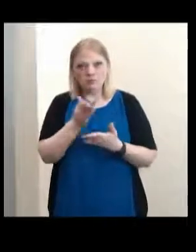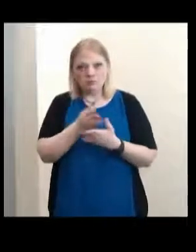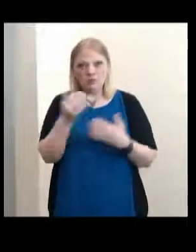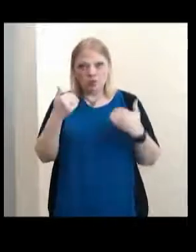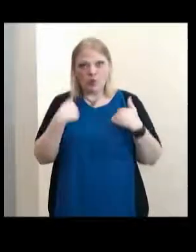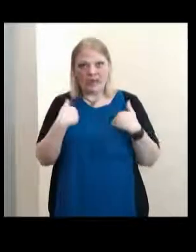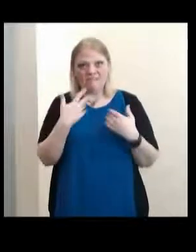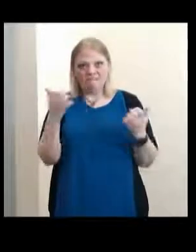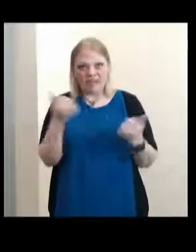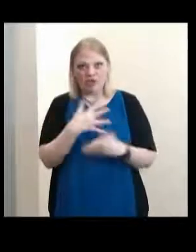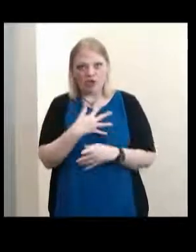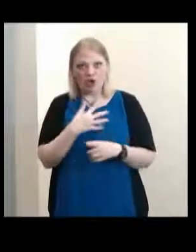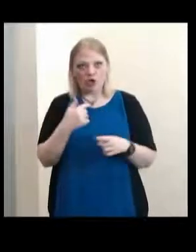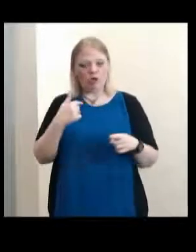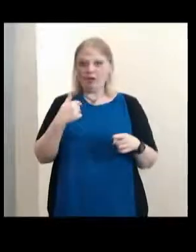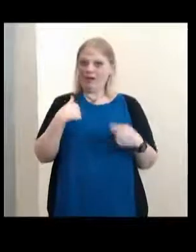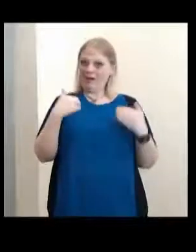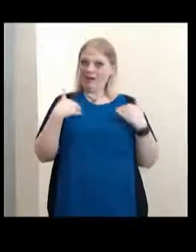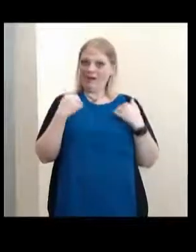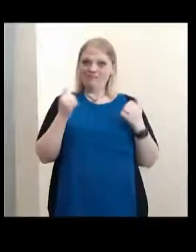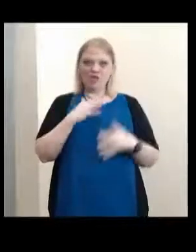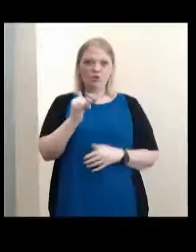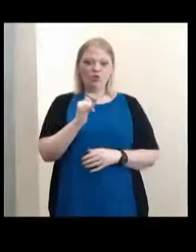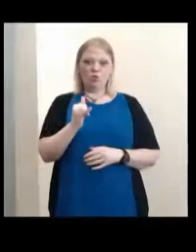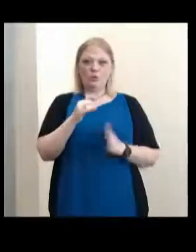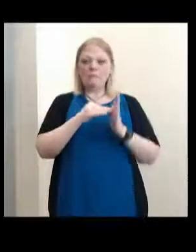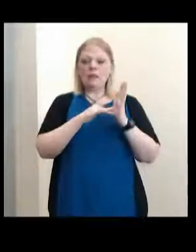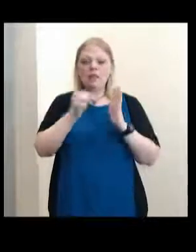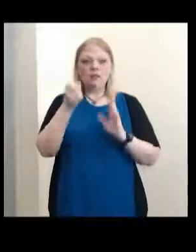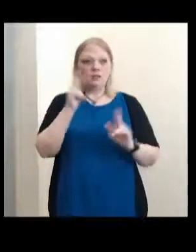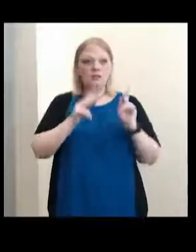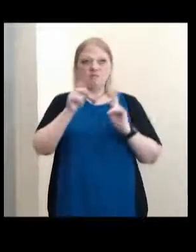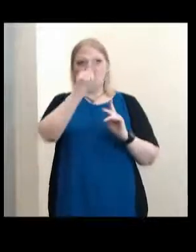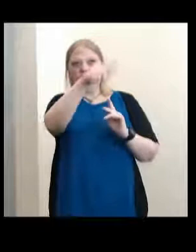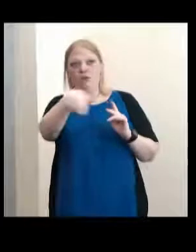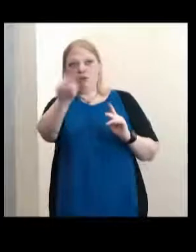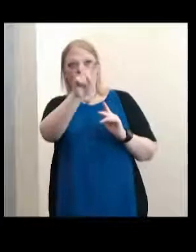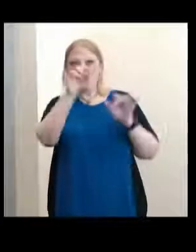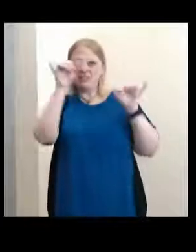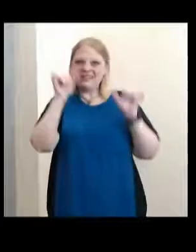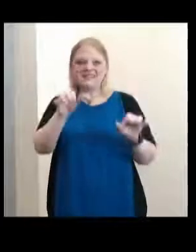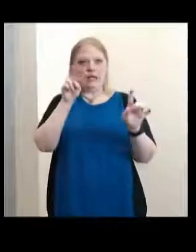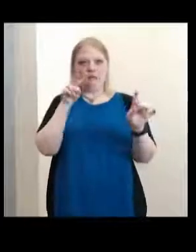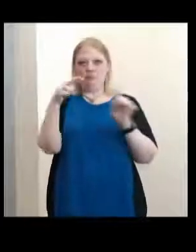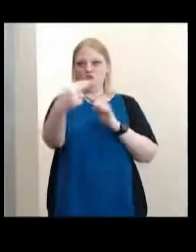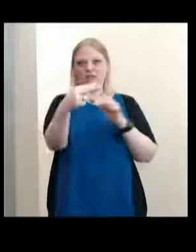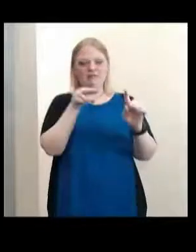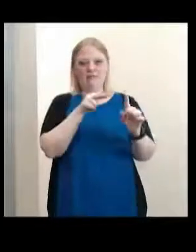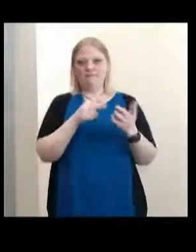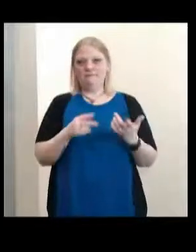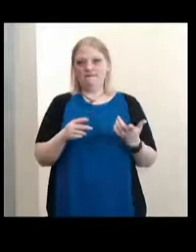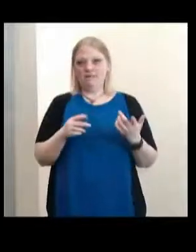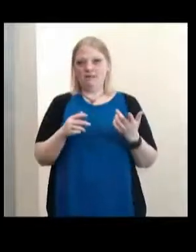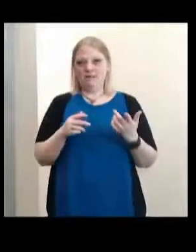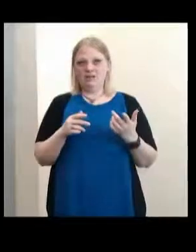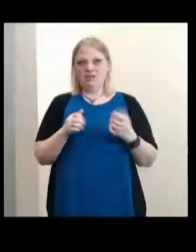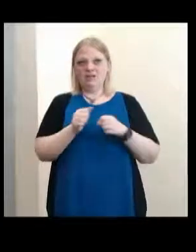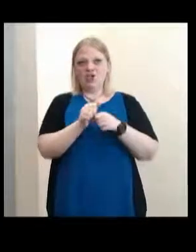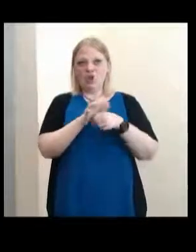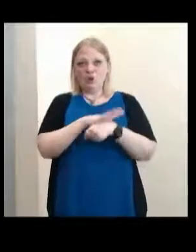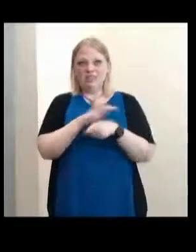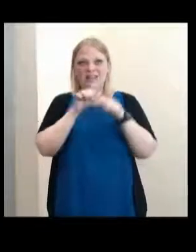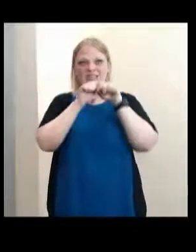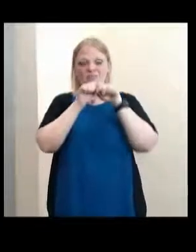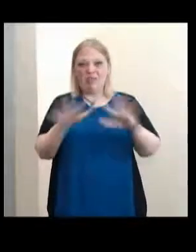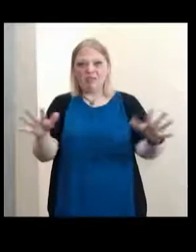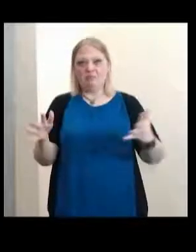had them as well. There are millions of people out there with exactly that perspective. This is a COVID-19 pandemic,